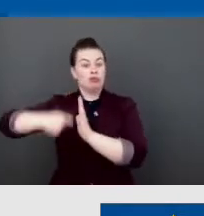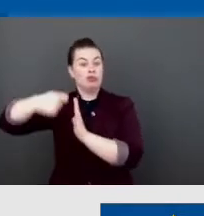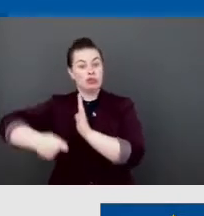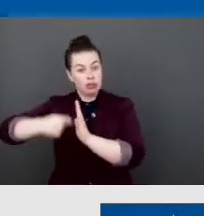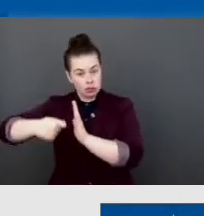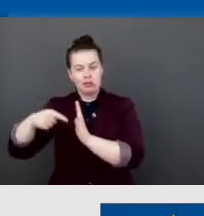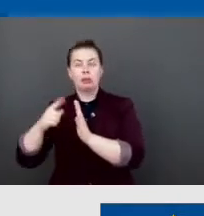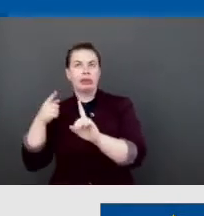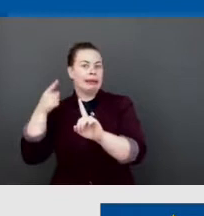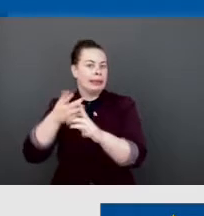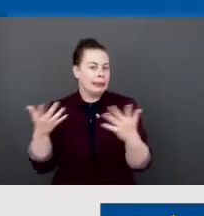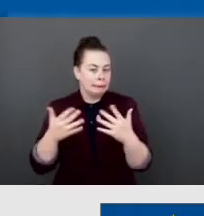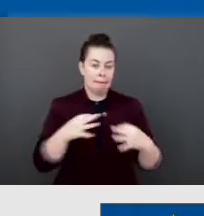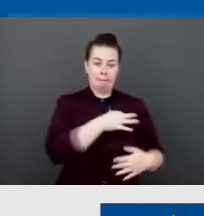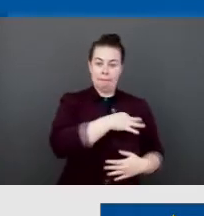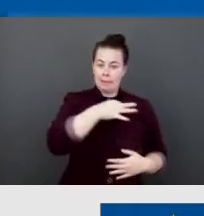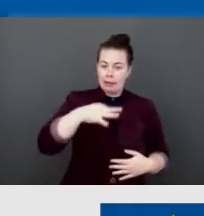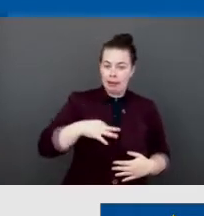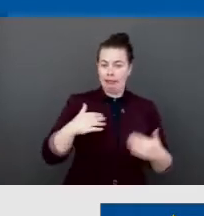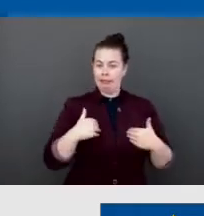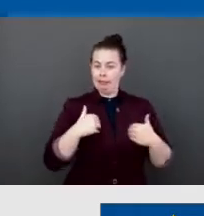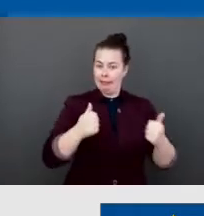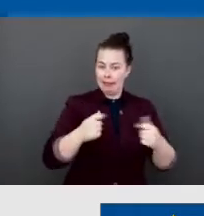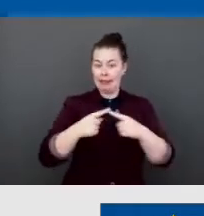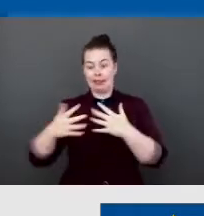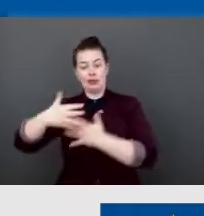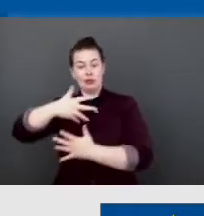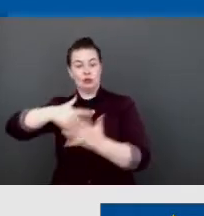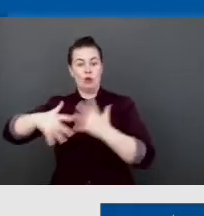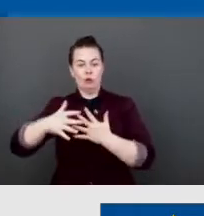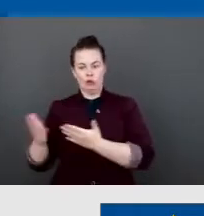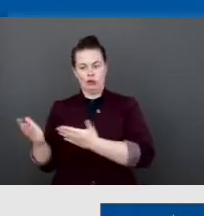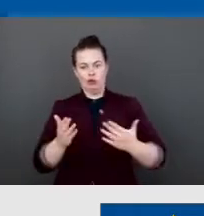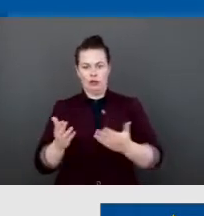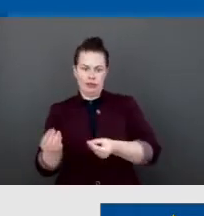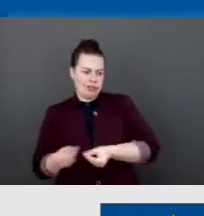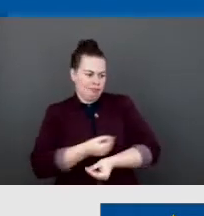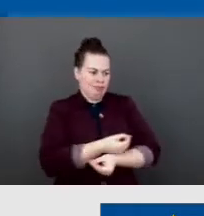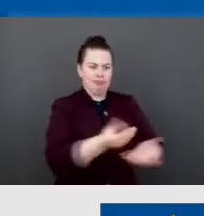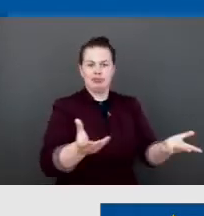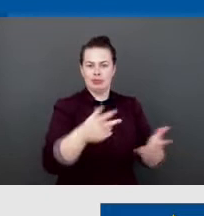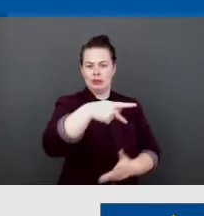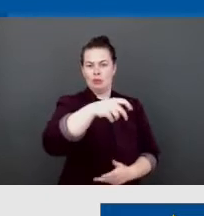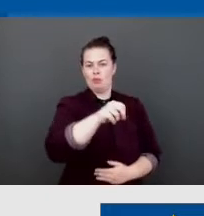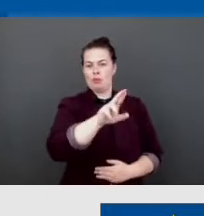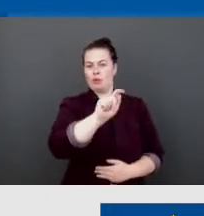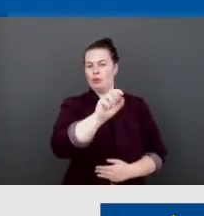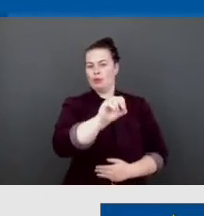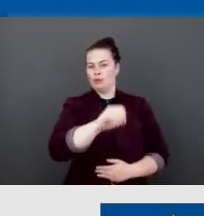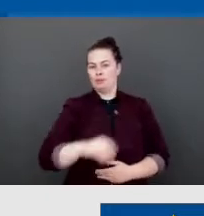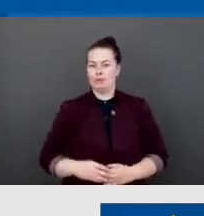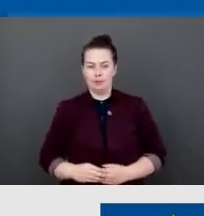created startups or communitarian-based projects which integrate health and social organizations and delivery.